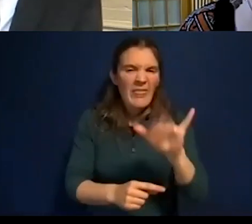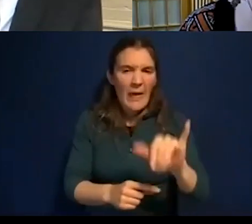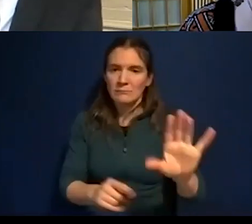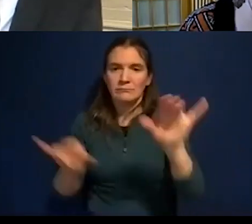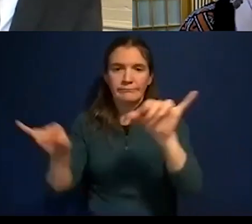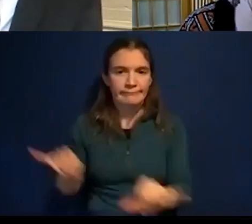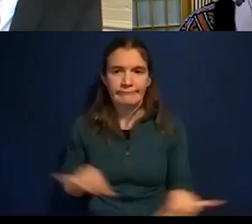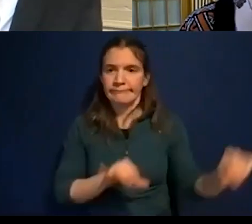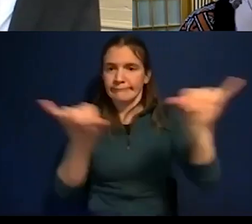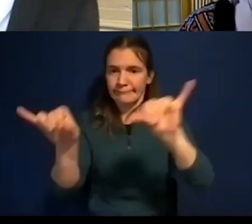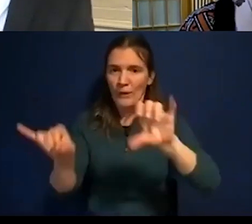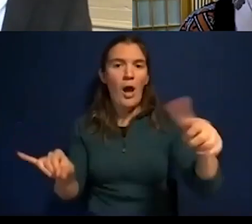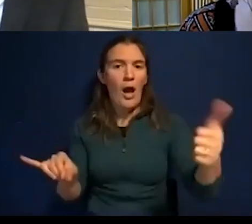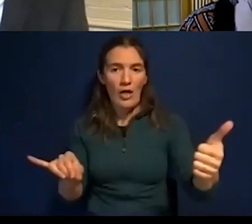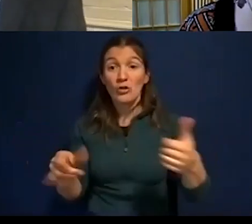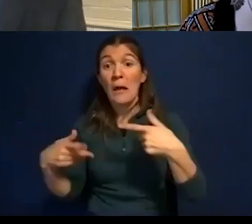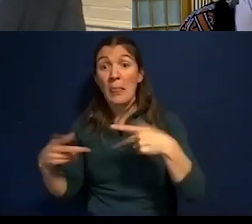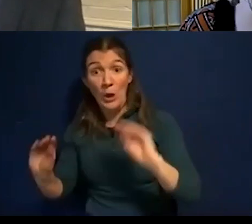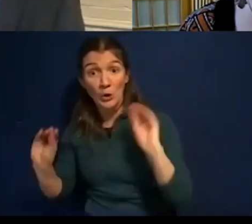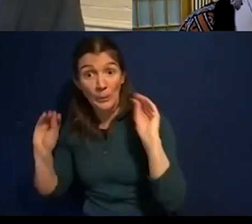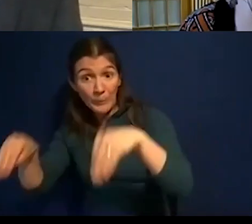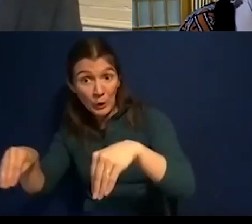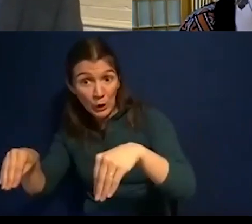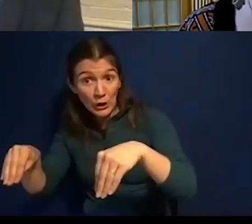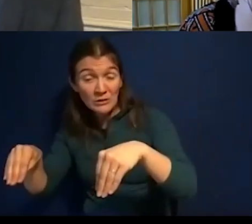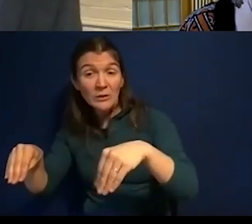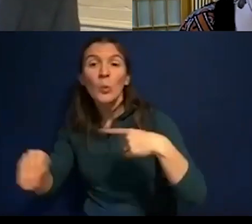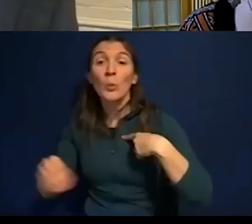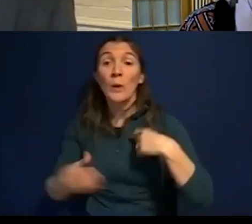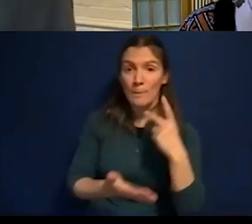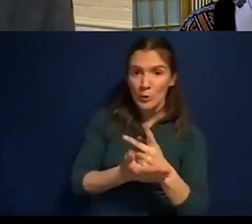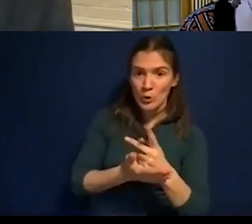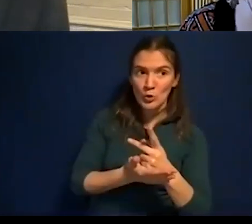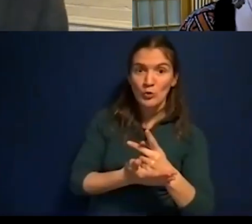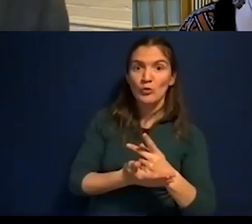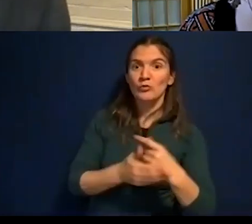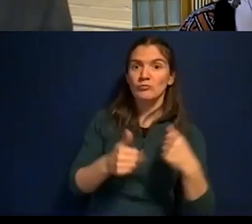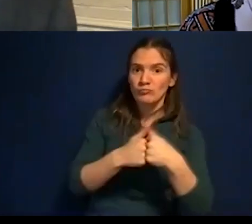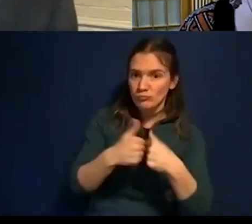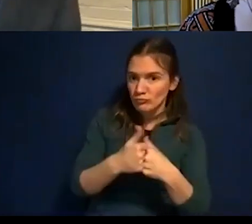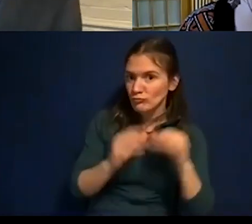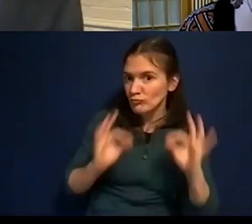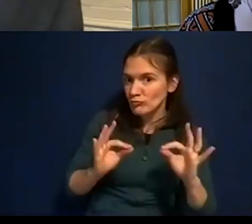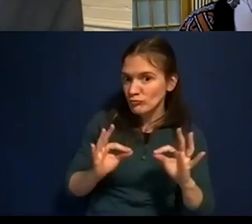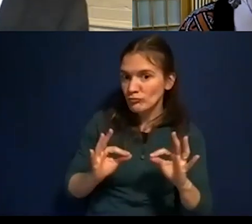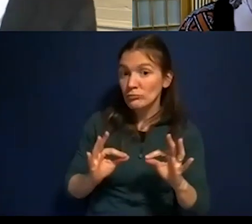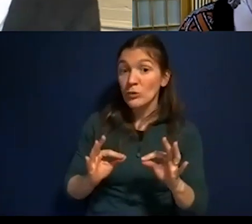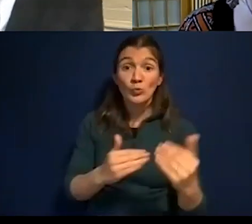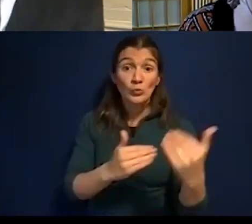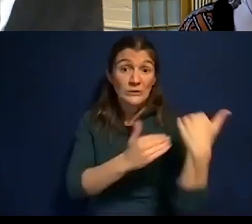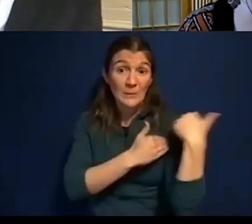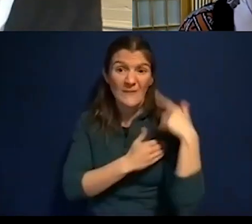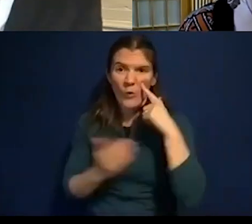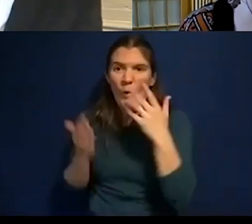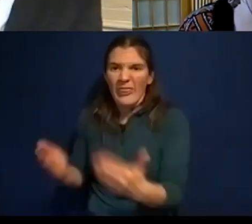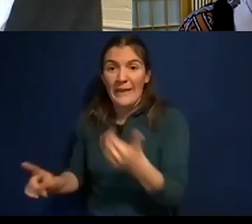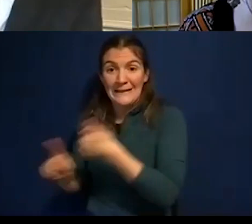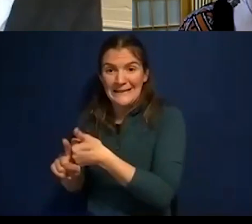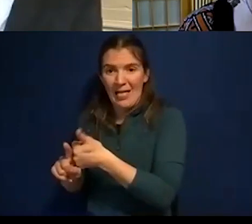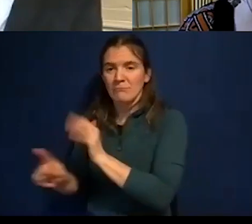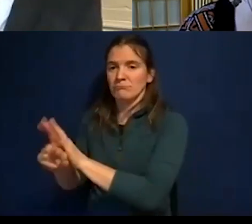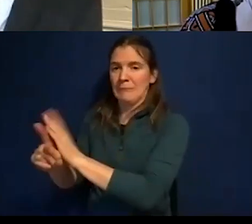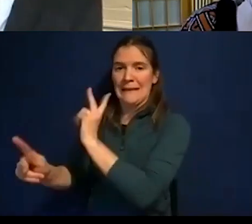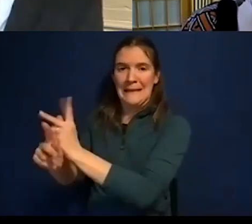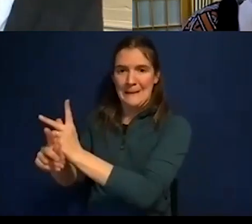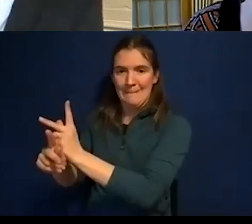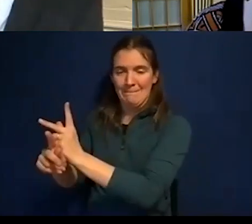that other things have been allowed to be placed in the public right of way from time to time, where the responsibility for the thing stays with the person